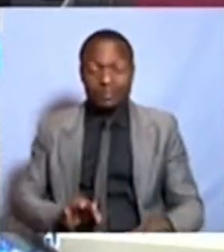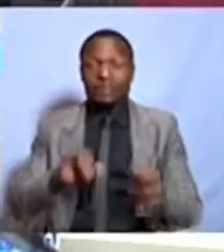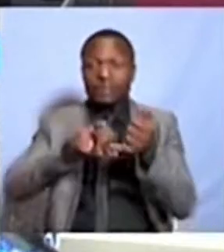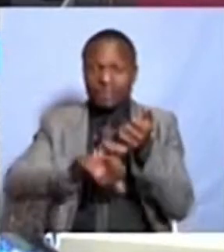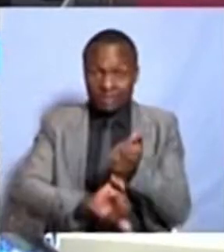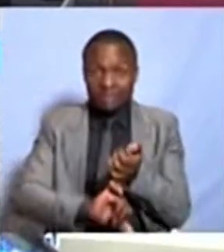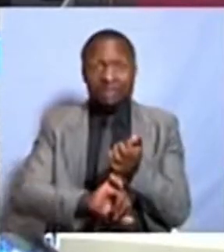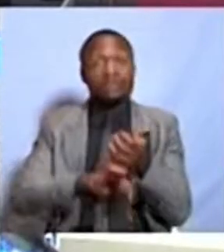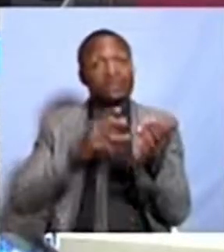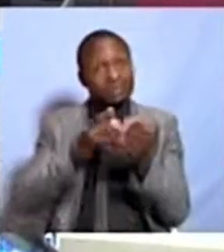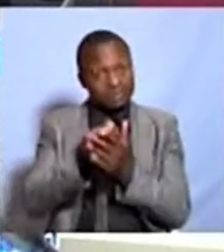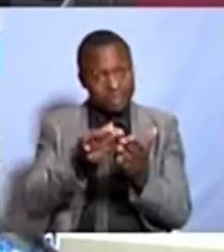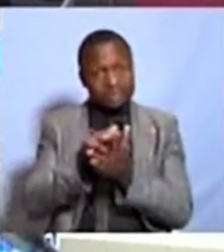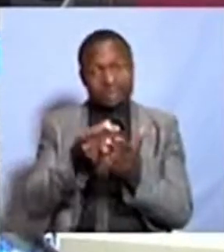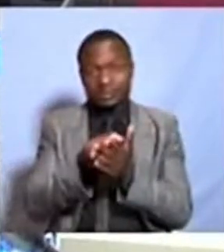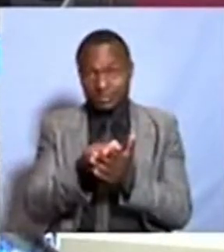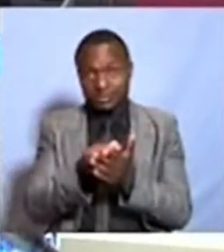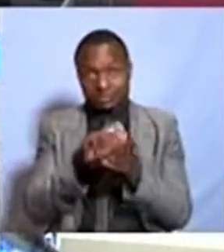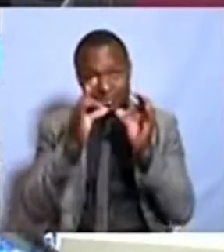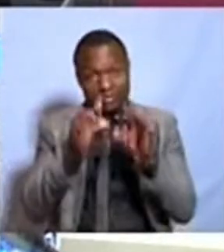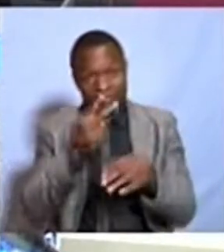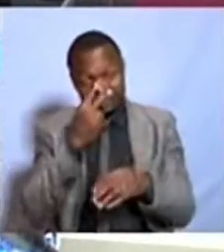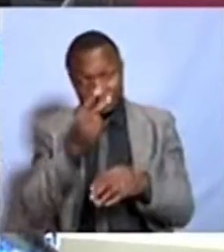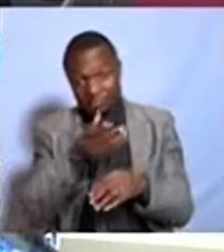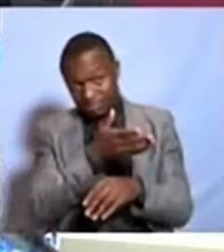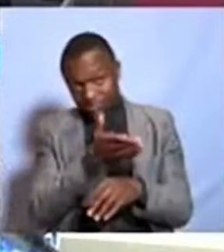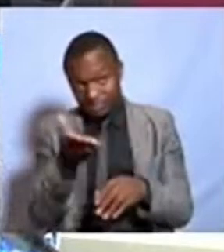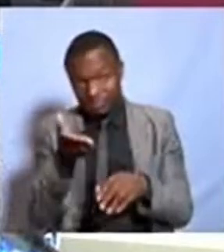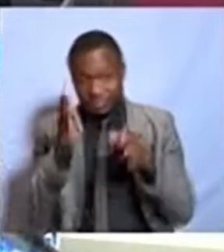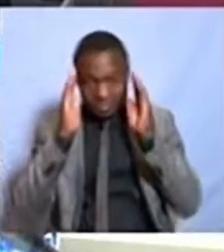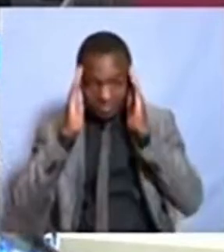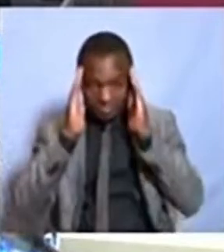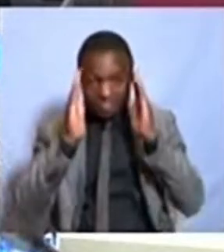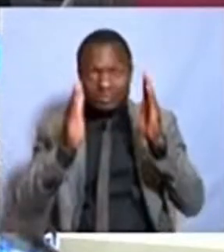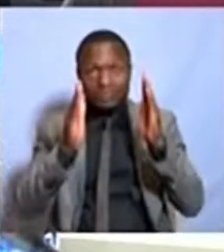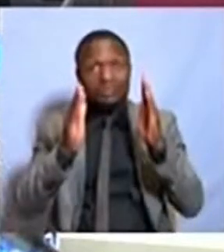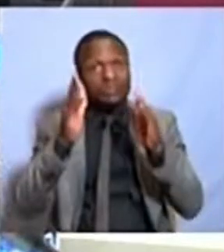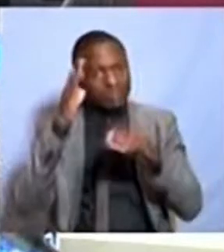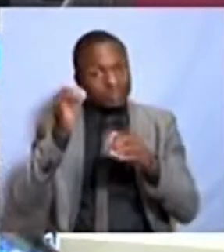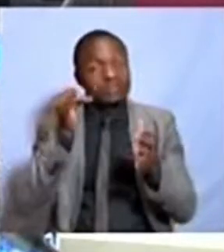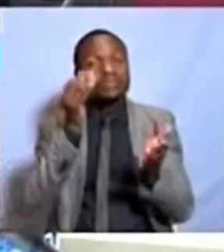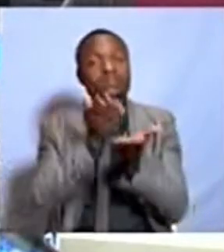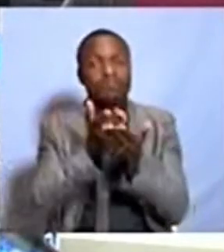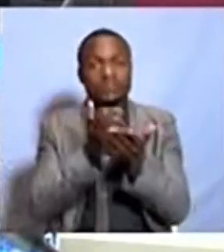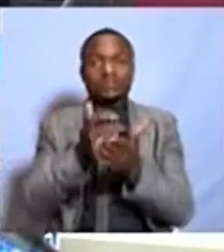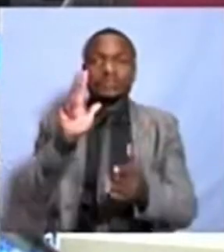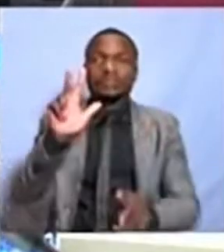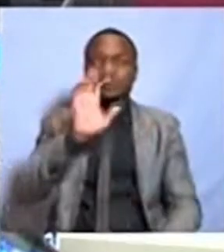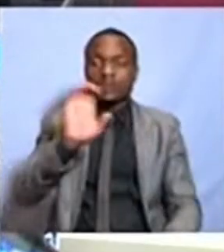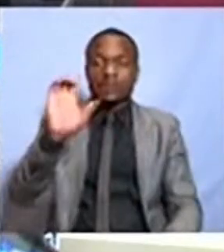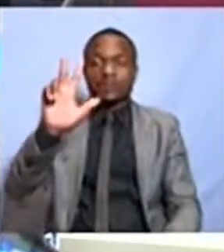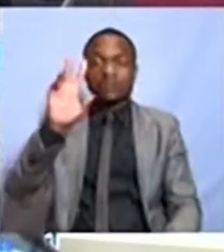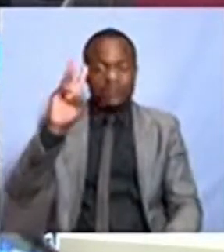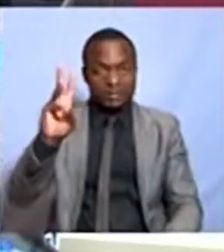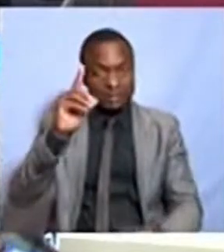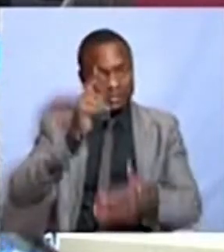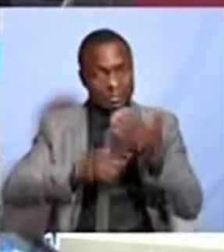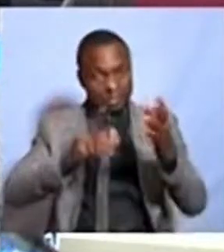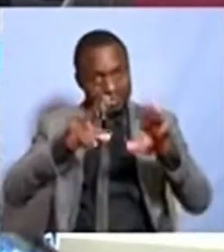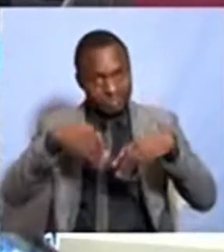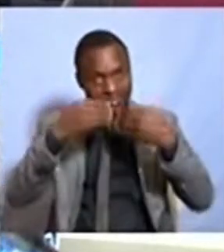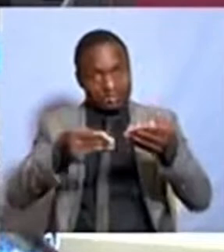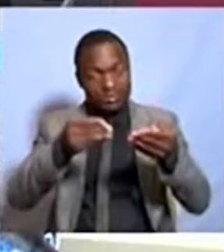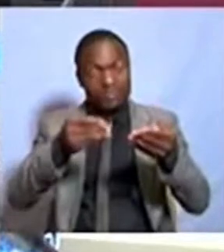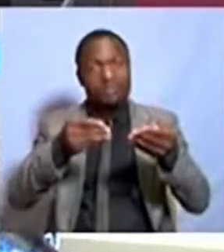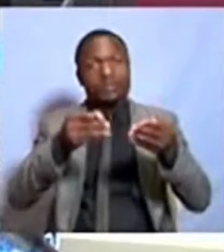transfer. So if we are looking at it from that angle, that's why we are proposing at least the 336, because that's what's been provided for in